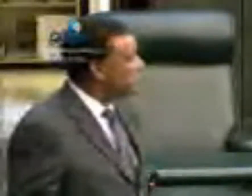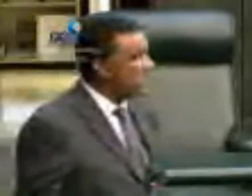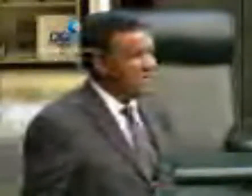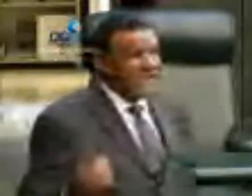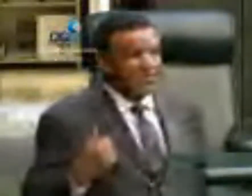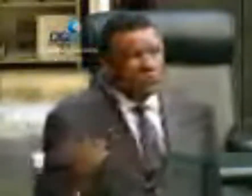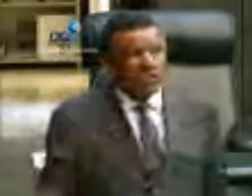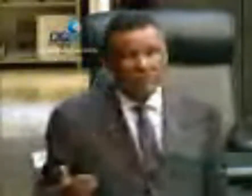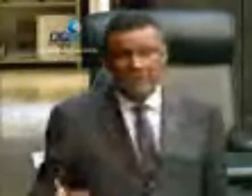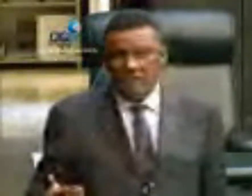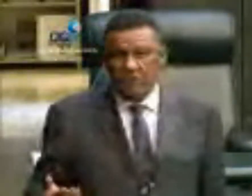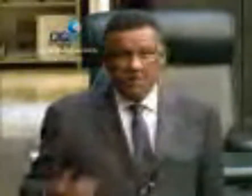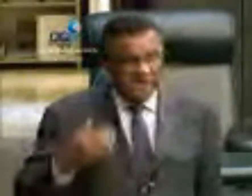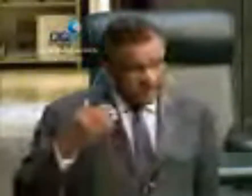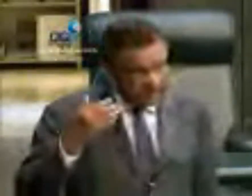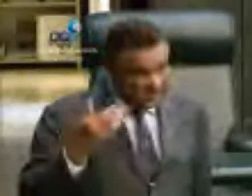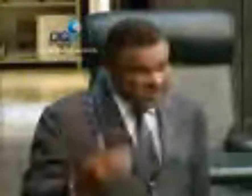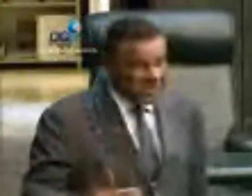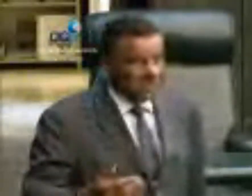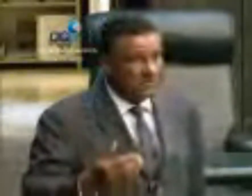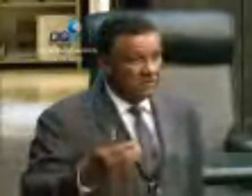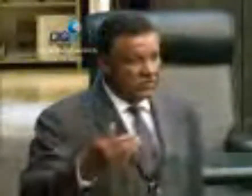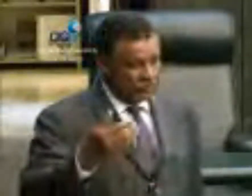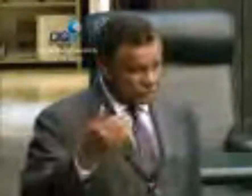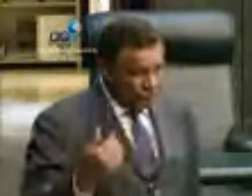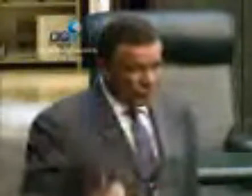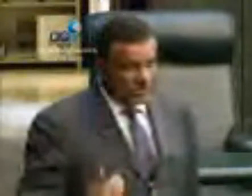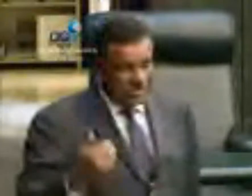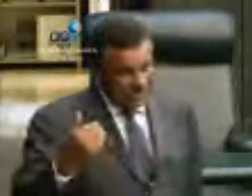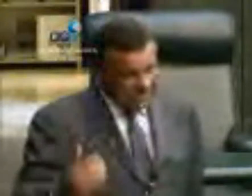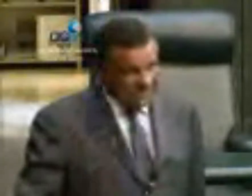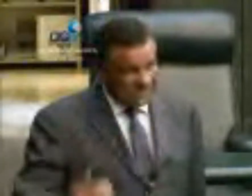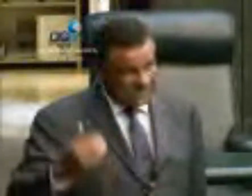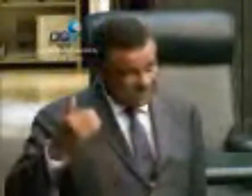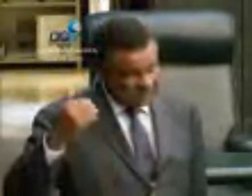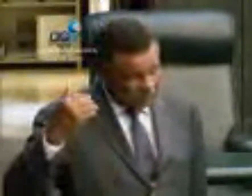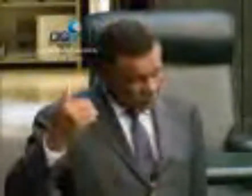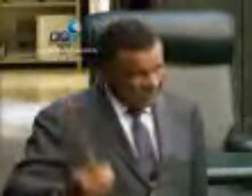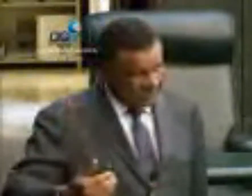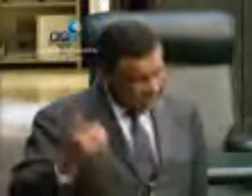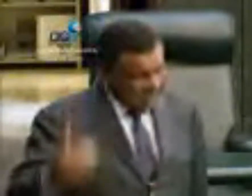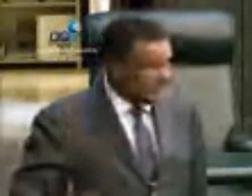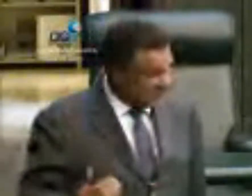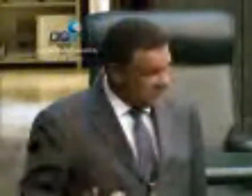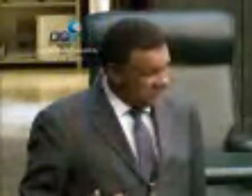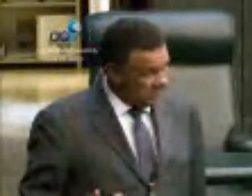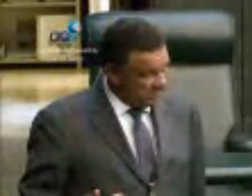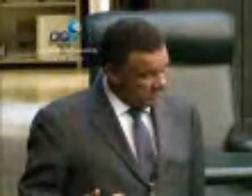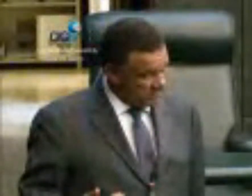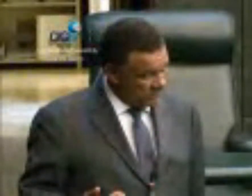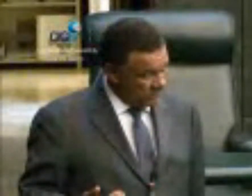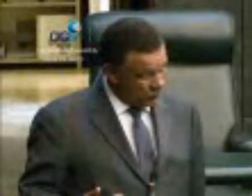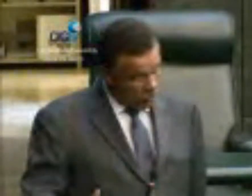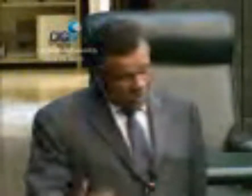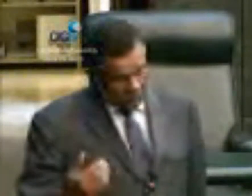start sourcing these quick tests to allow people to come in.